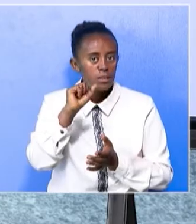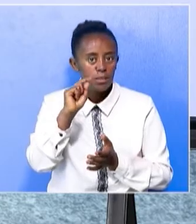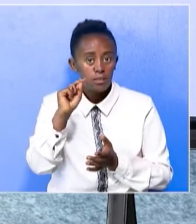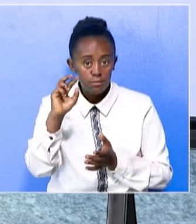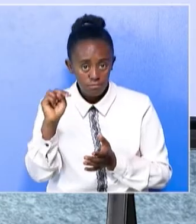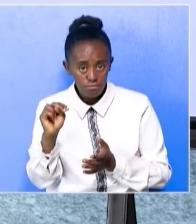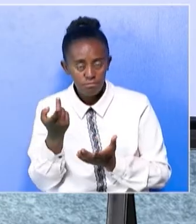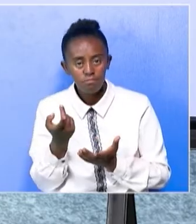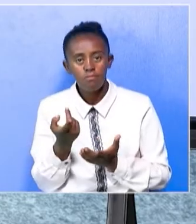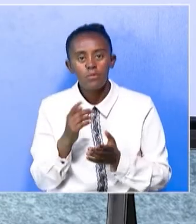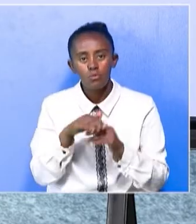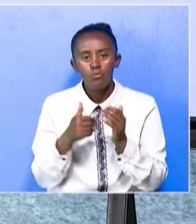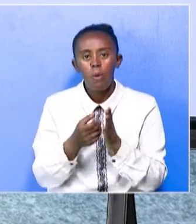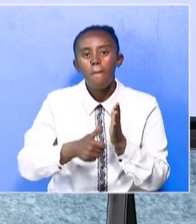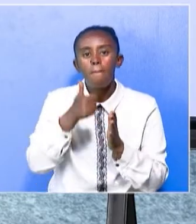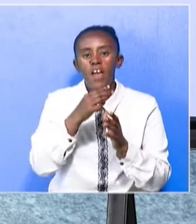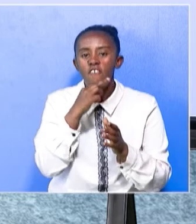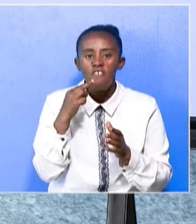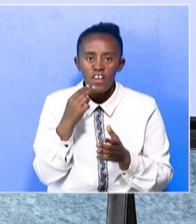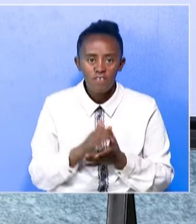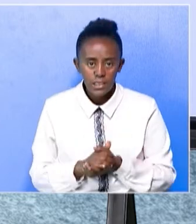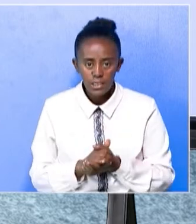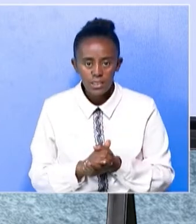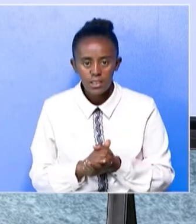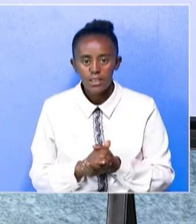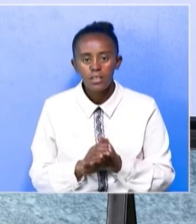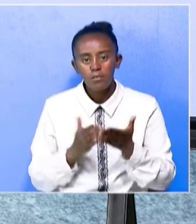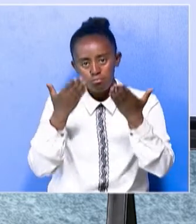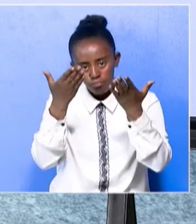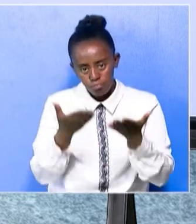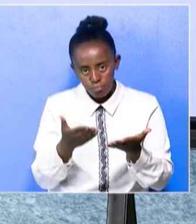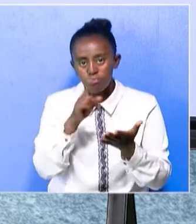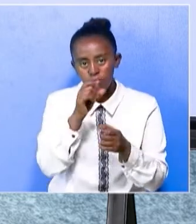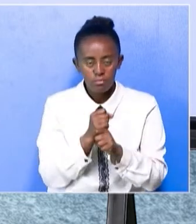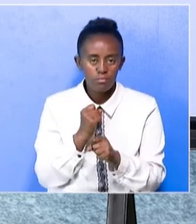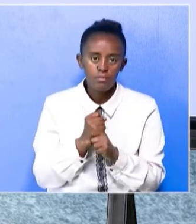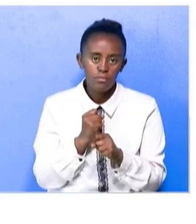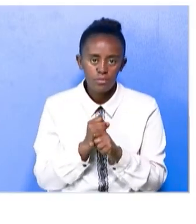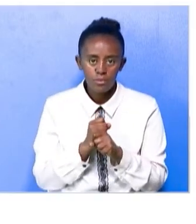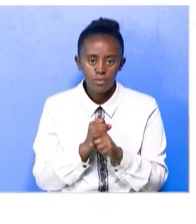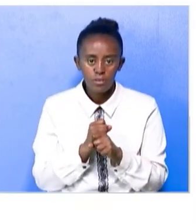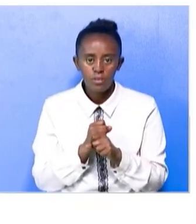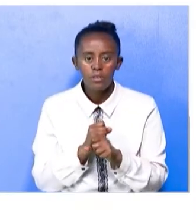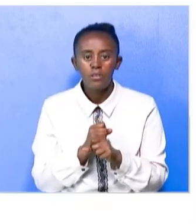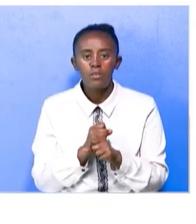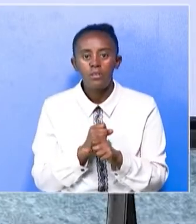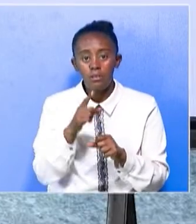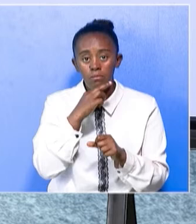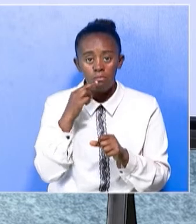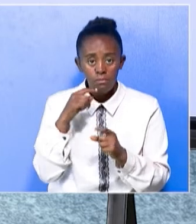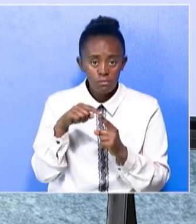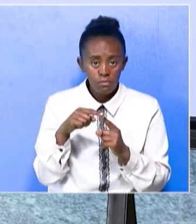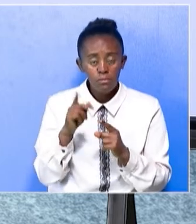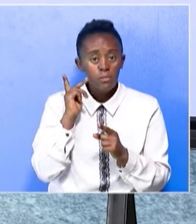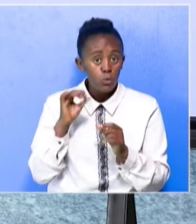These are the main verbs. Yeah. So what are you going to do? In order to write these verbs